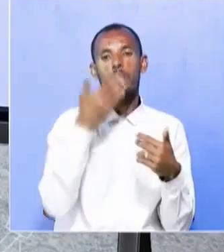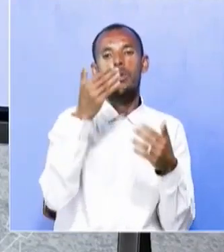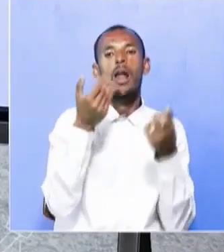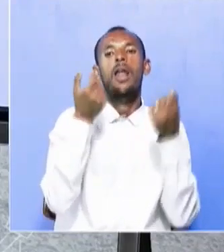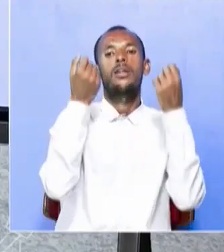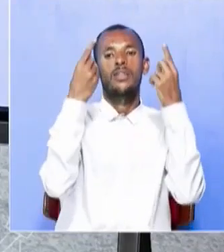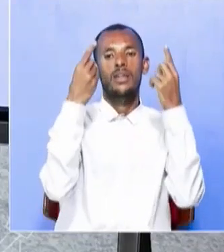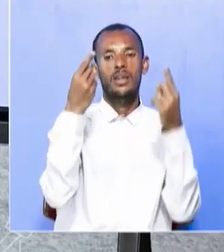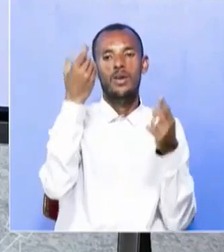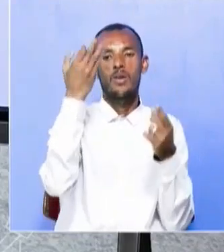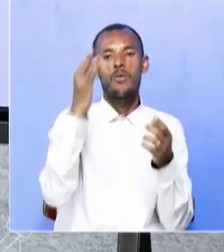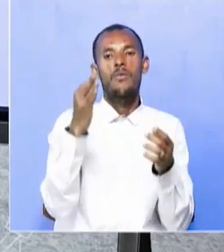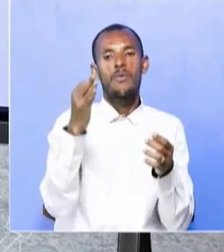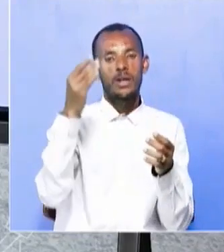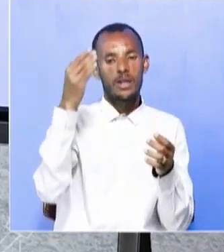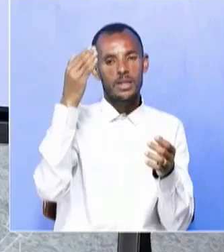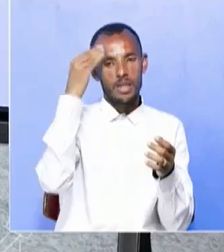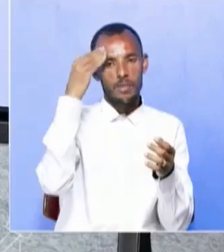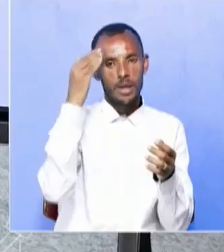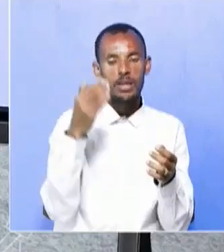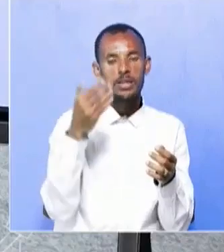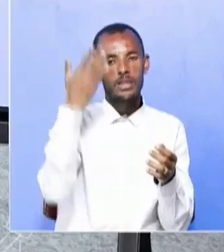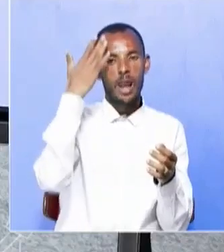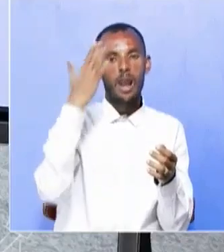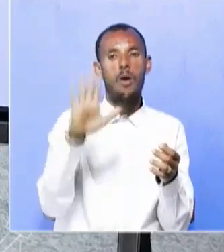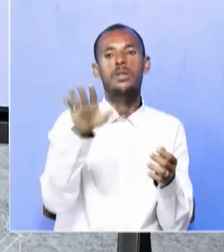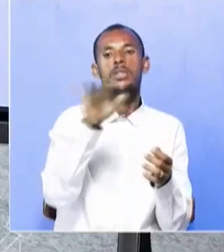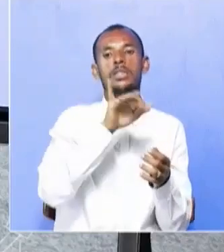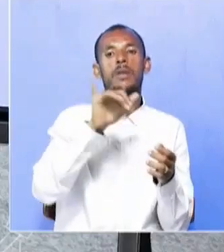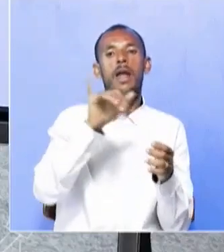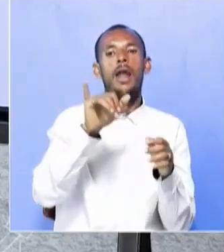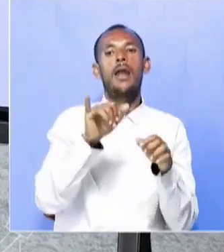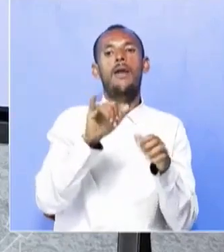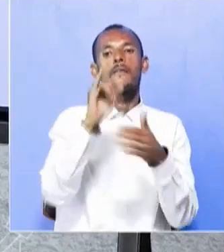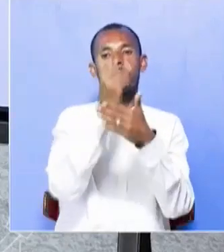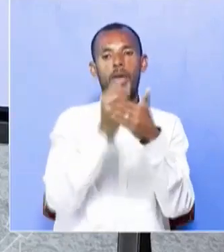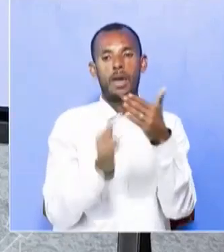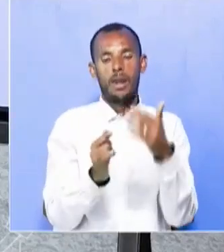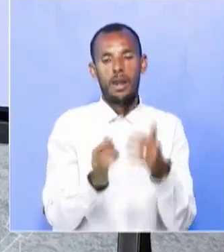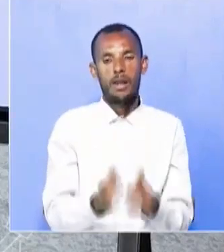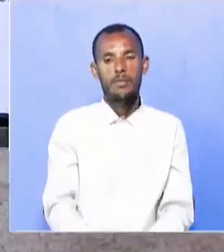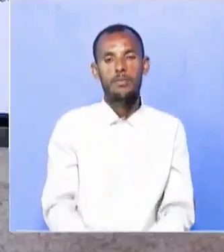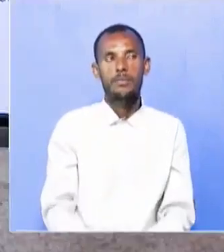of determining the unknown similar plane figure, right?